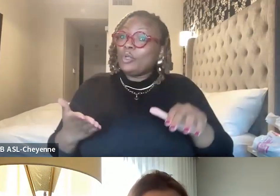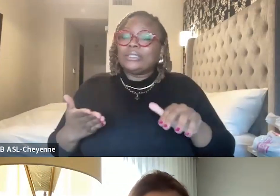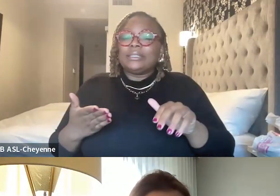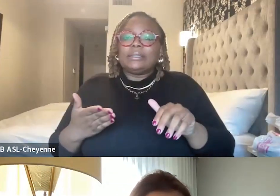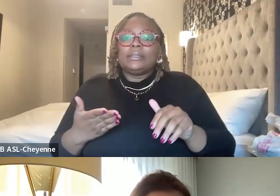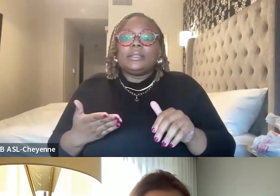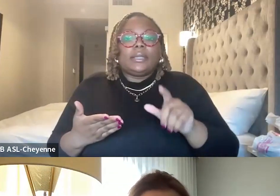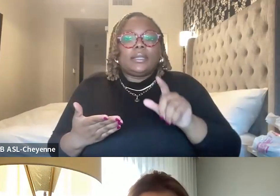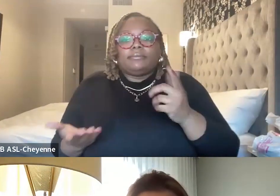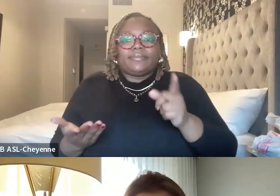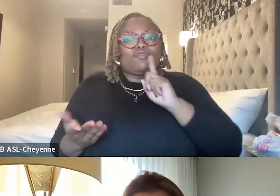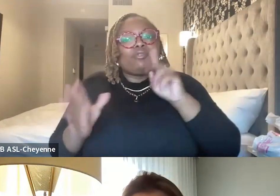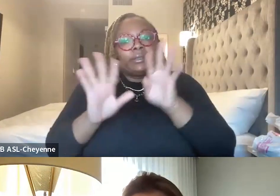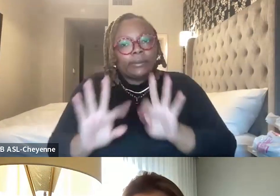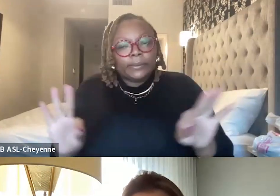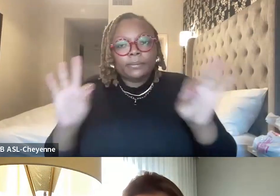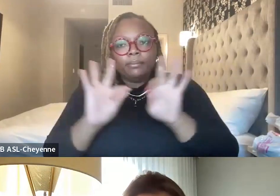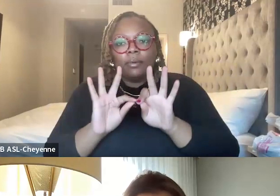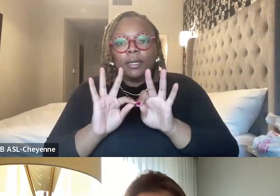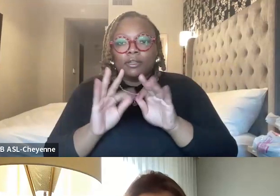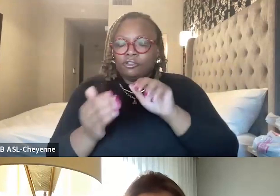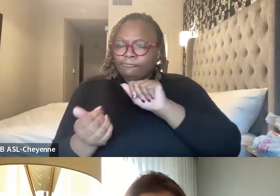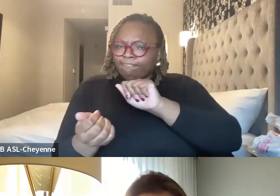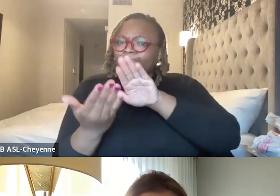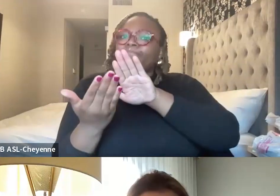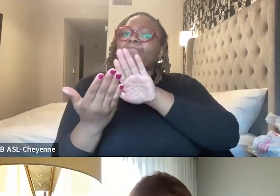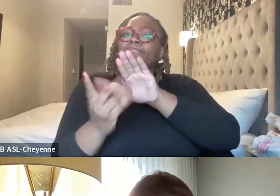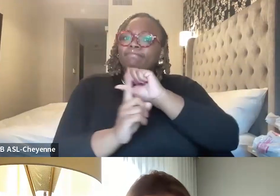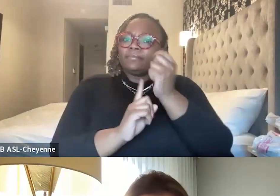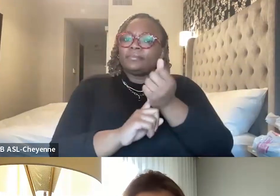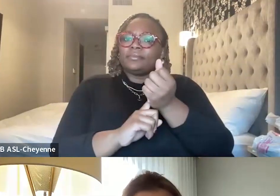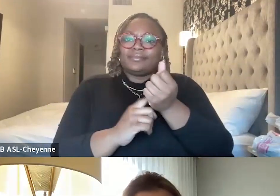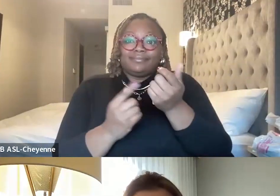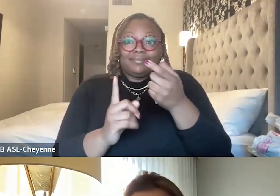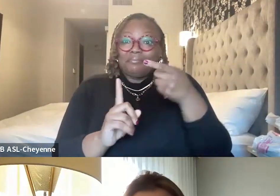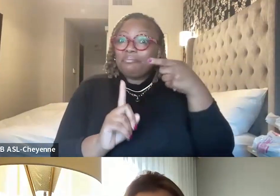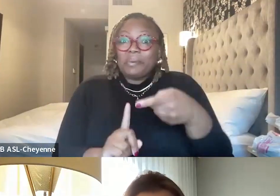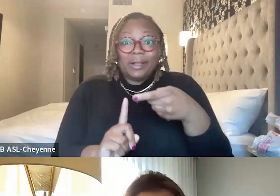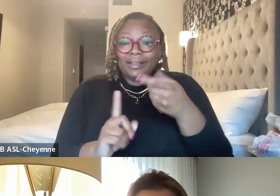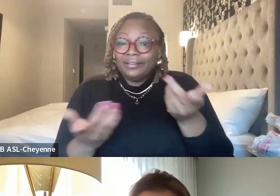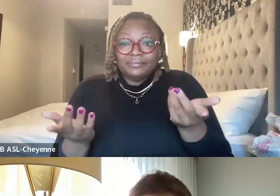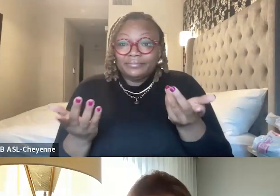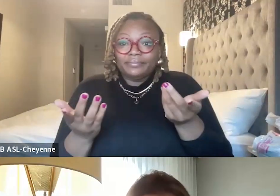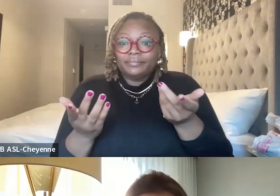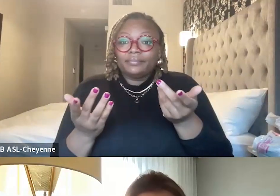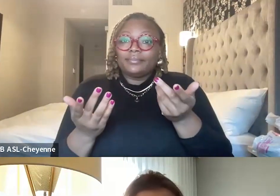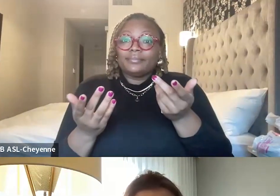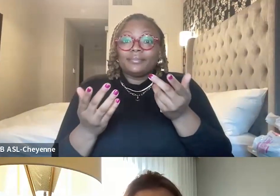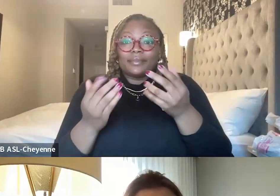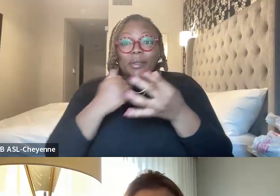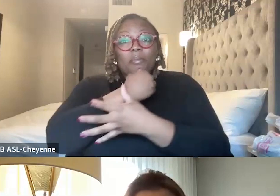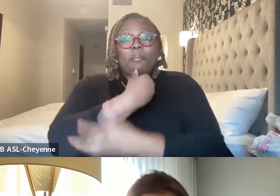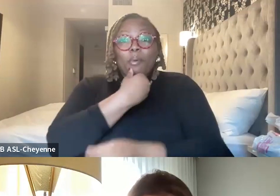it's really, really important to face that in the end of the day, it's the poor women,